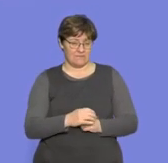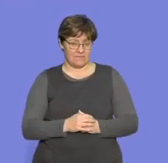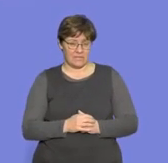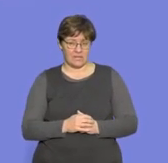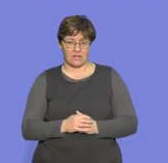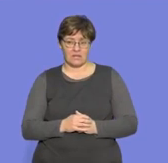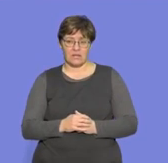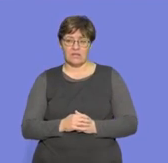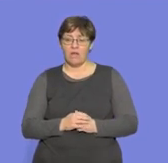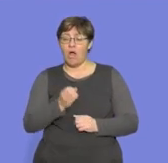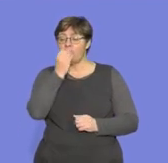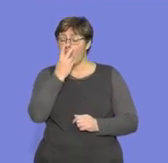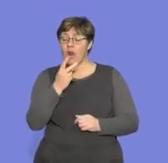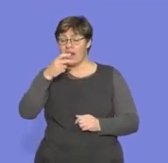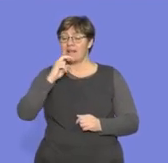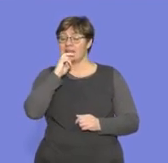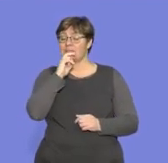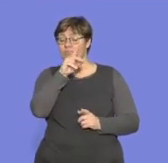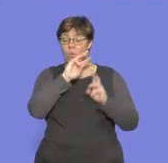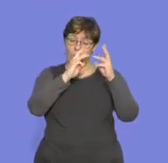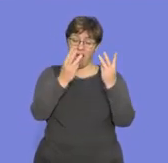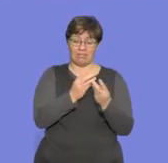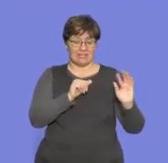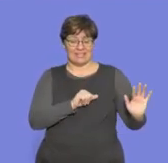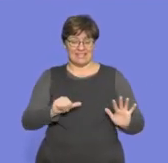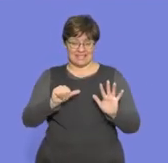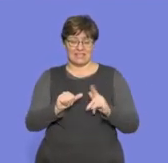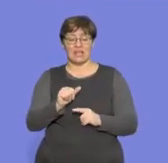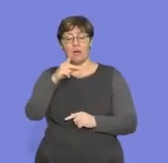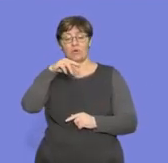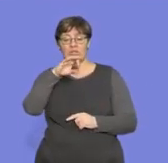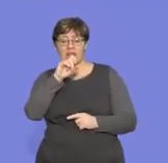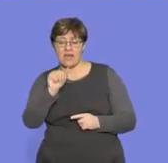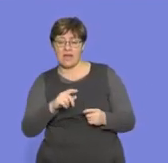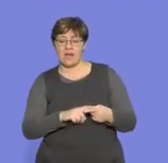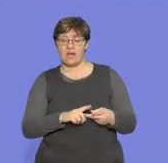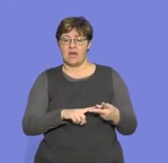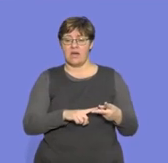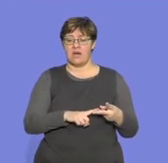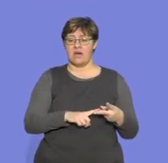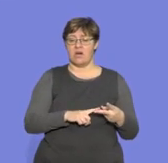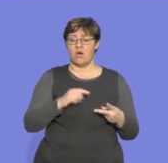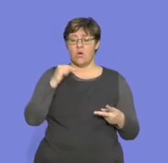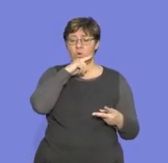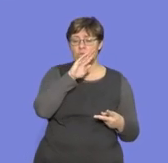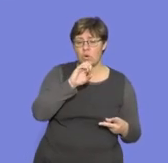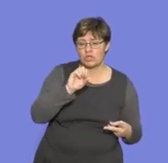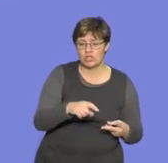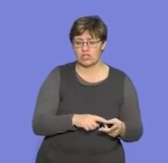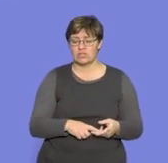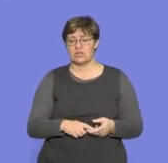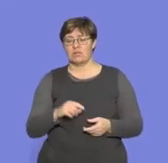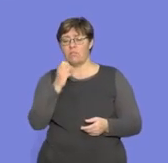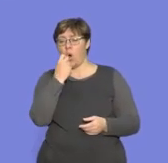the 6 floral where kingdoms in the proteas, world, shrubs, where the rooibos proteas, plants, shrubs, olives, the table rooibos vines, plants, and your olives, attaching reeds table are vines,